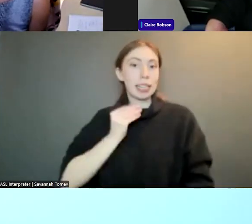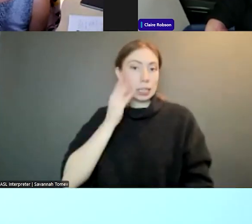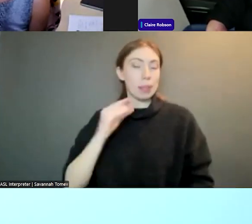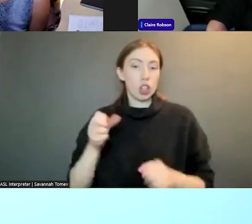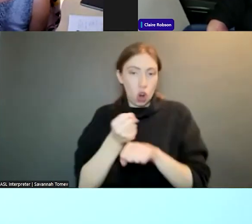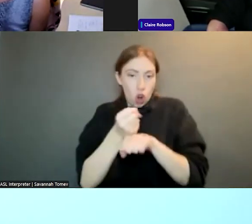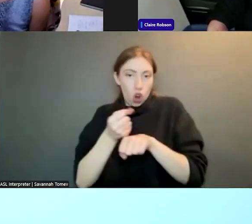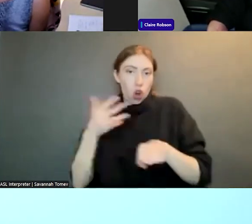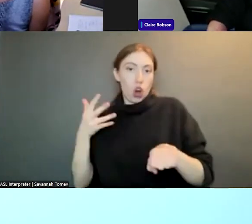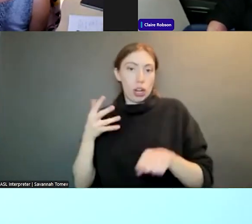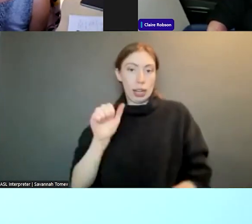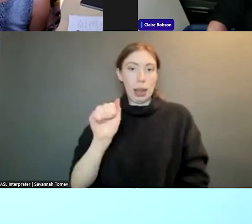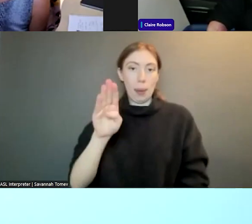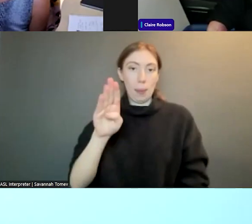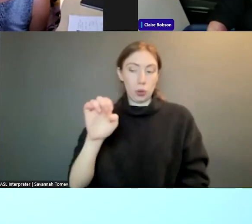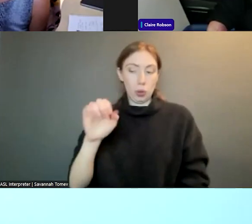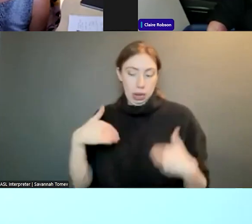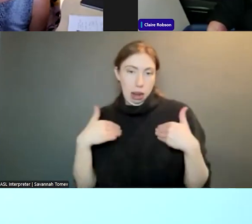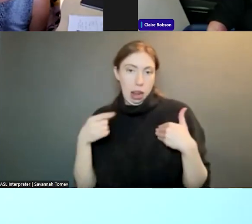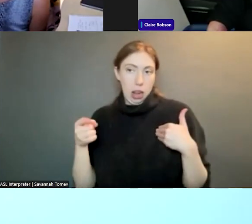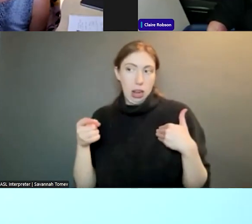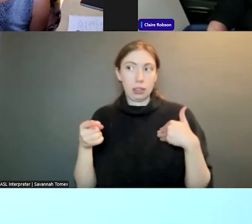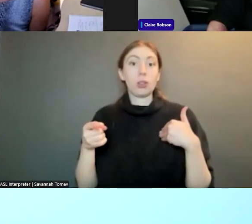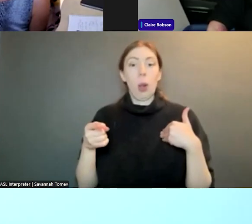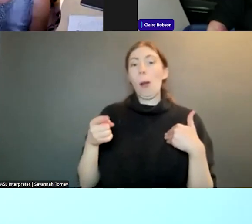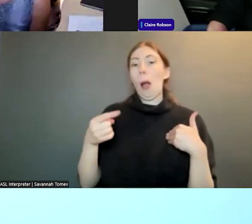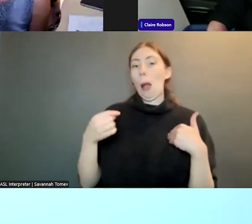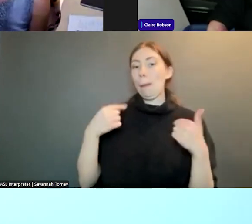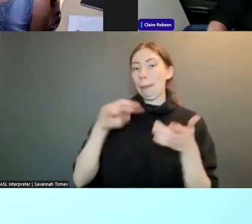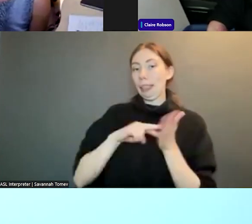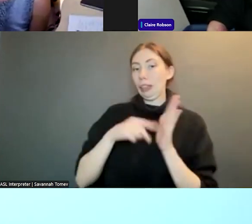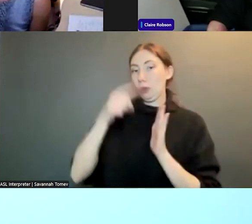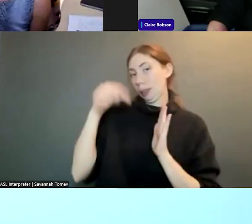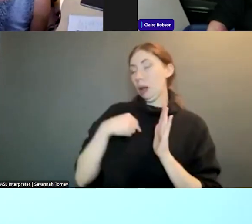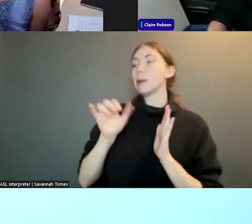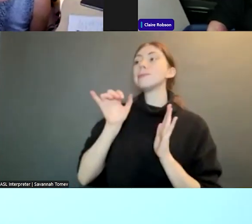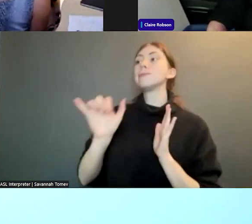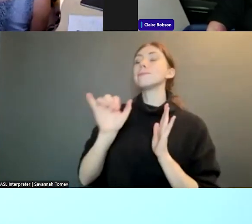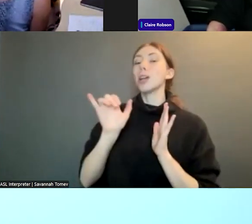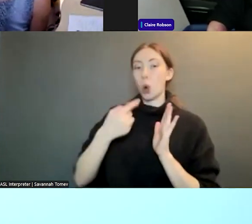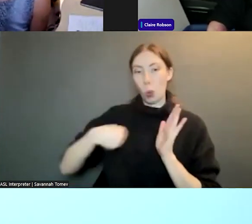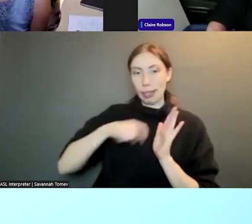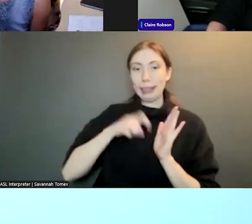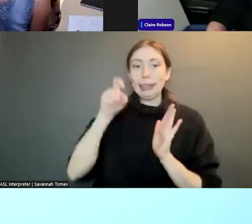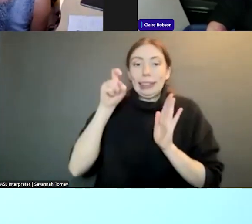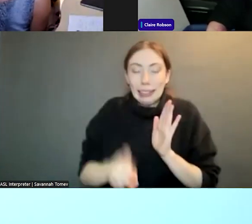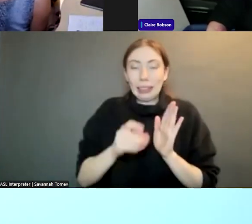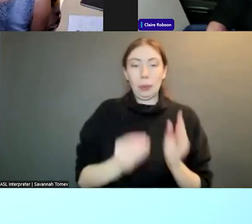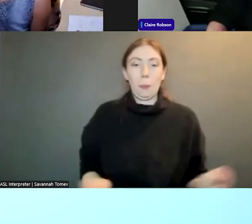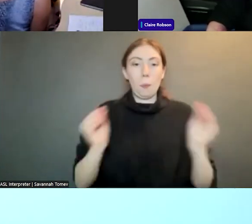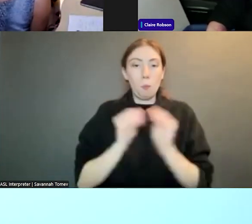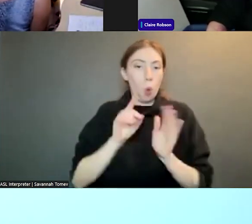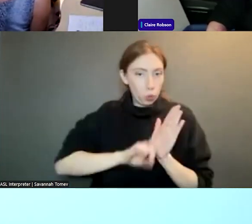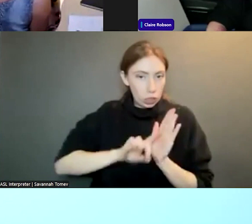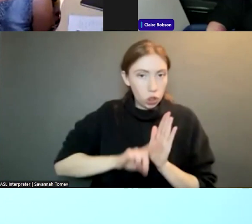again, we need to find out more. We need more research. We've got enough people on